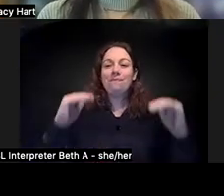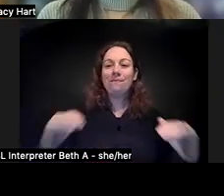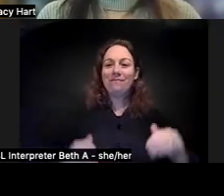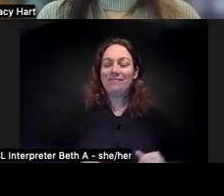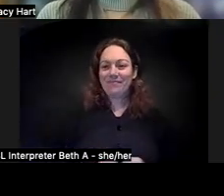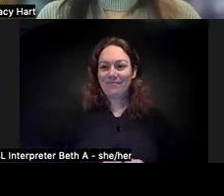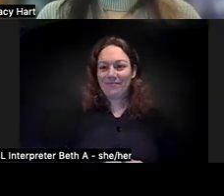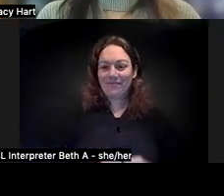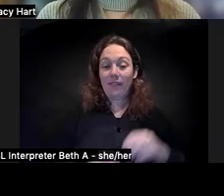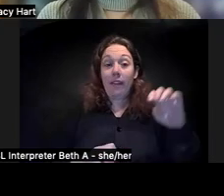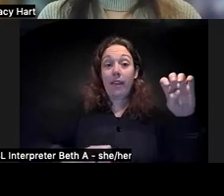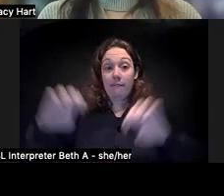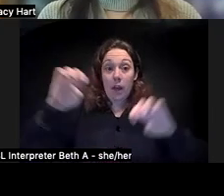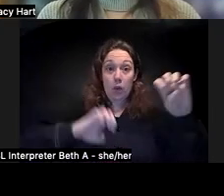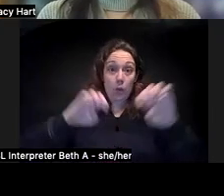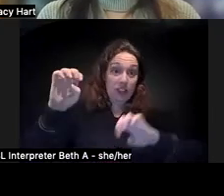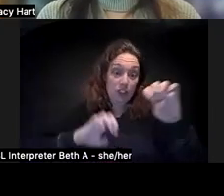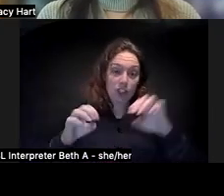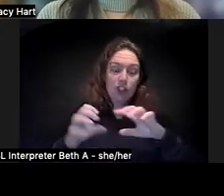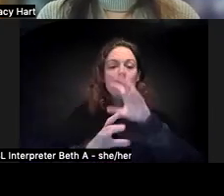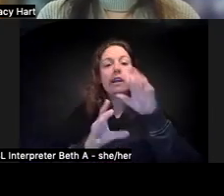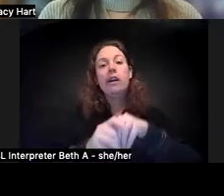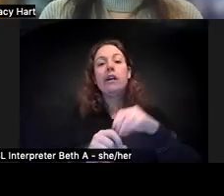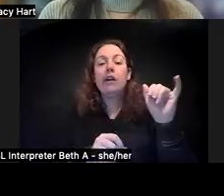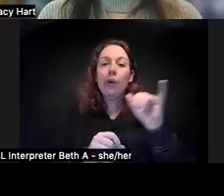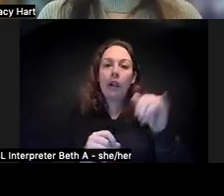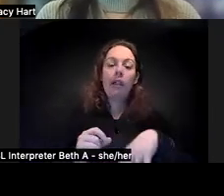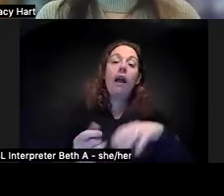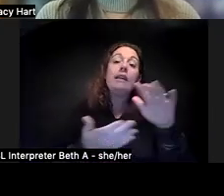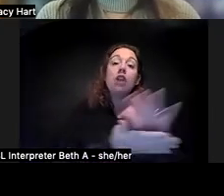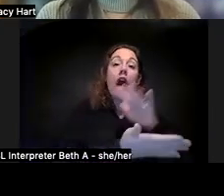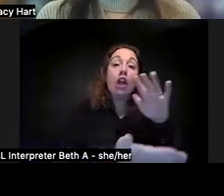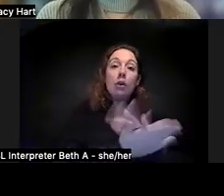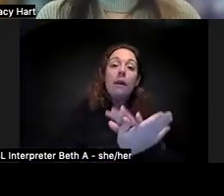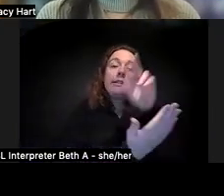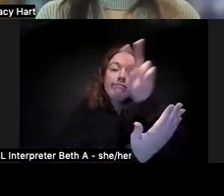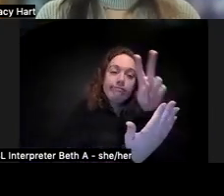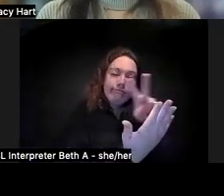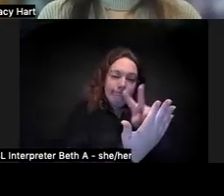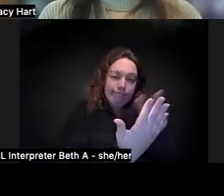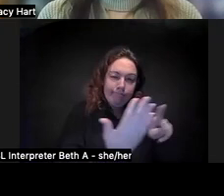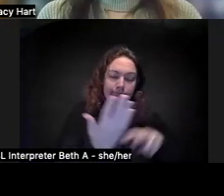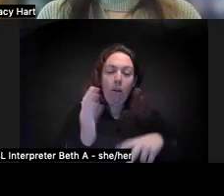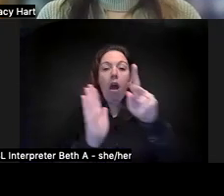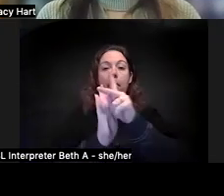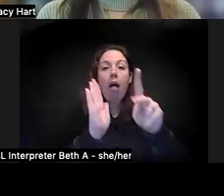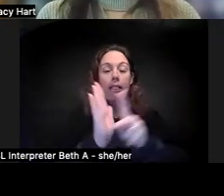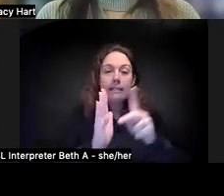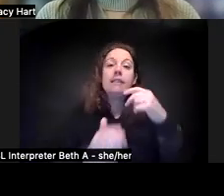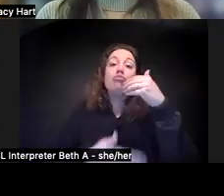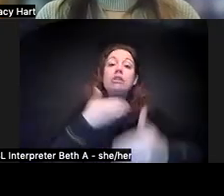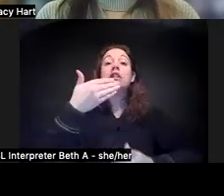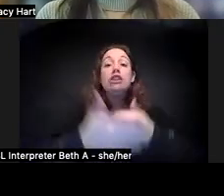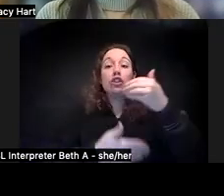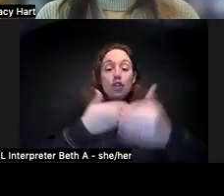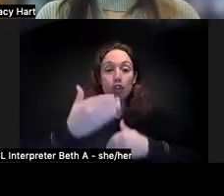Evaluations include everything from going through documents, reviewing policies or procedures, to measuring